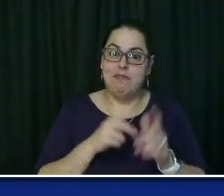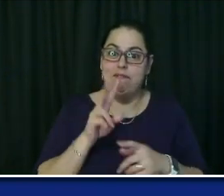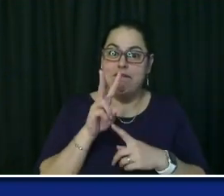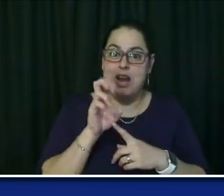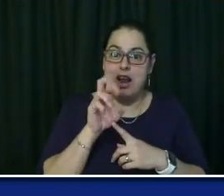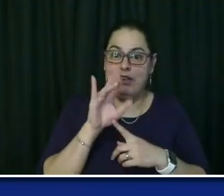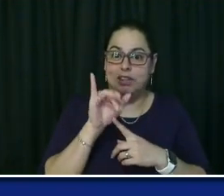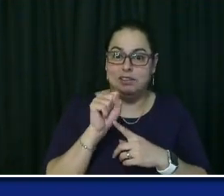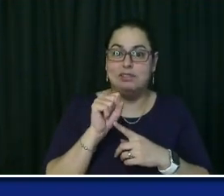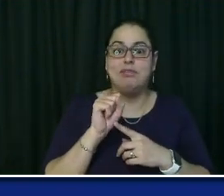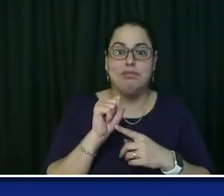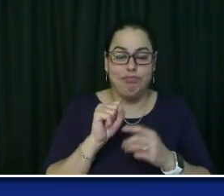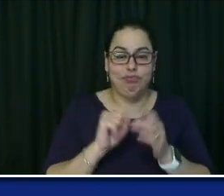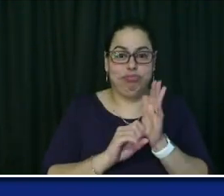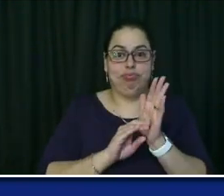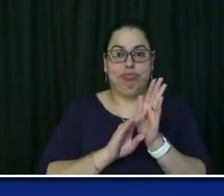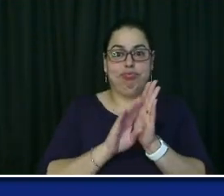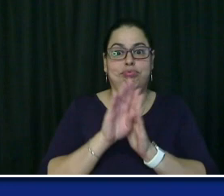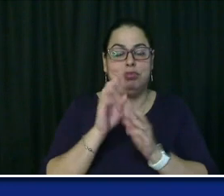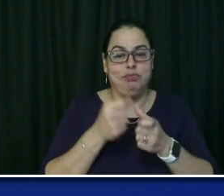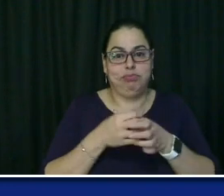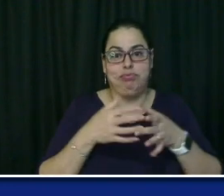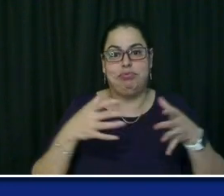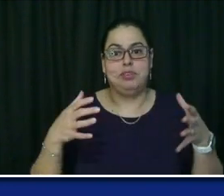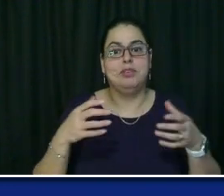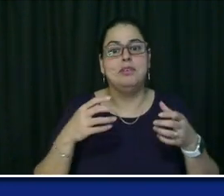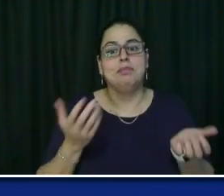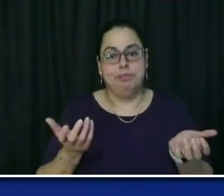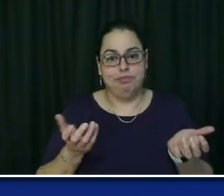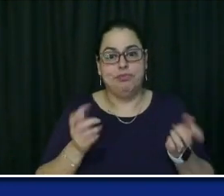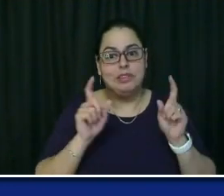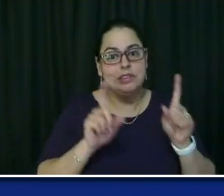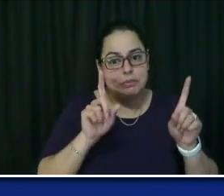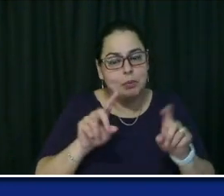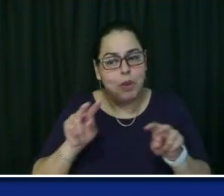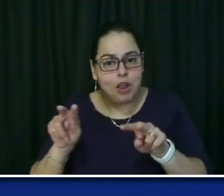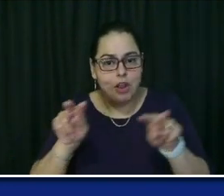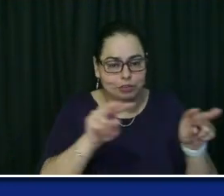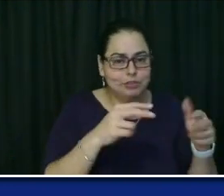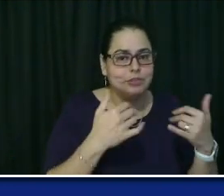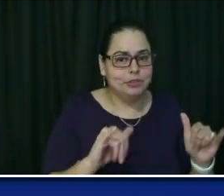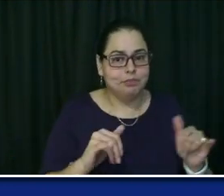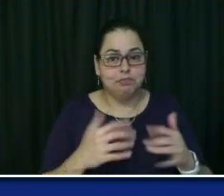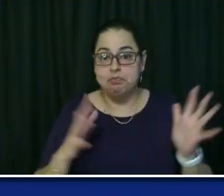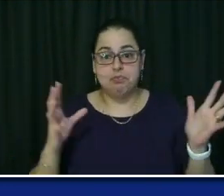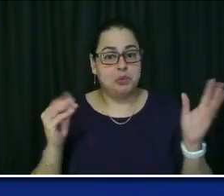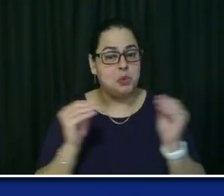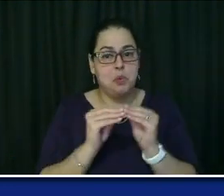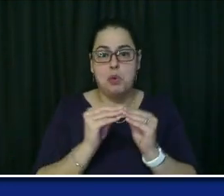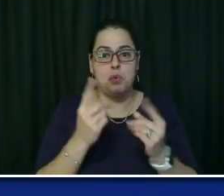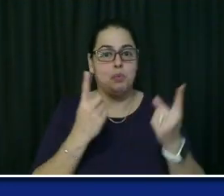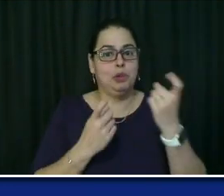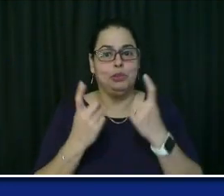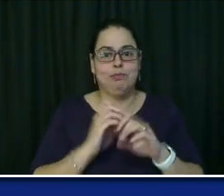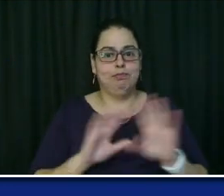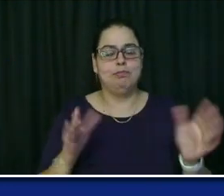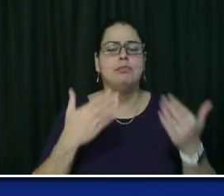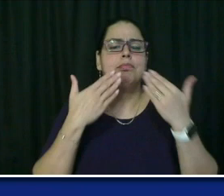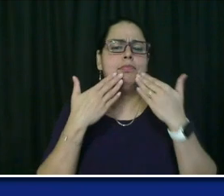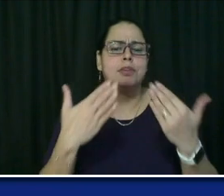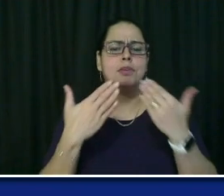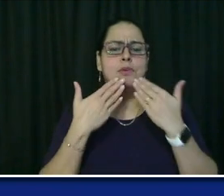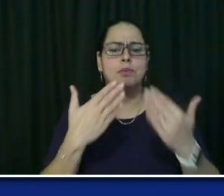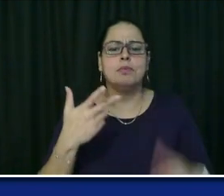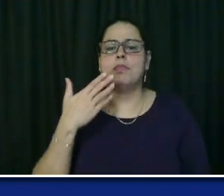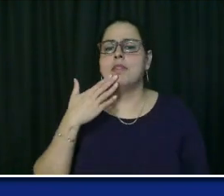If there are no other questions, I want to thank you for watching. Appreciate again Mayor Bobby Williams of Elms for joining us today. We're scheduled to be back a